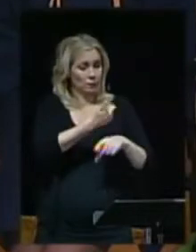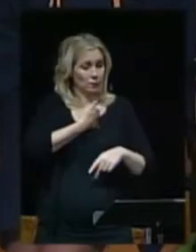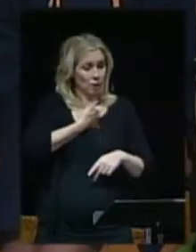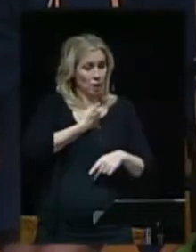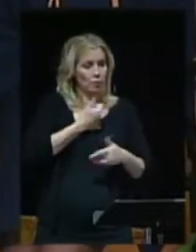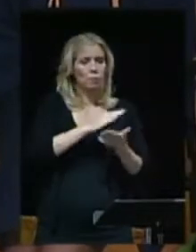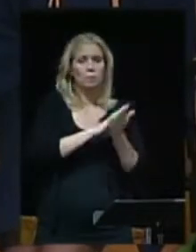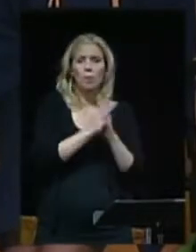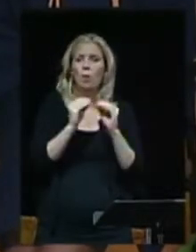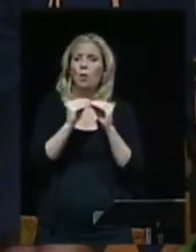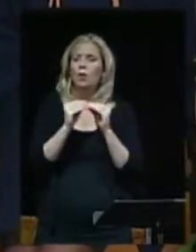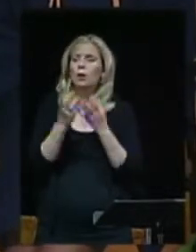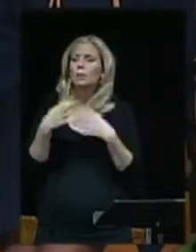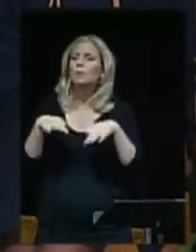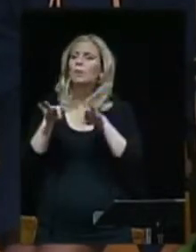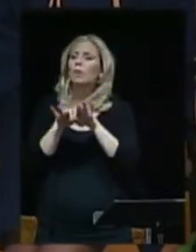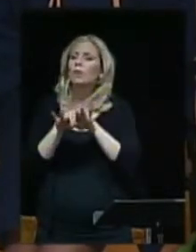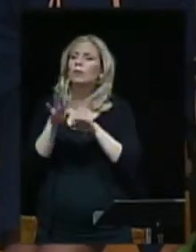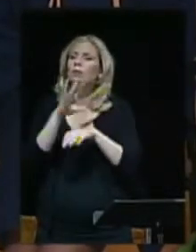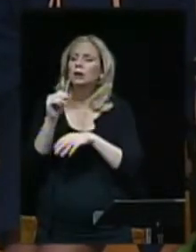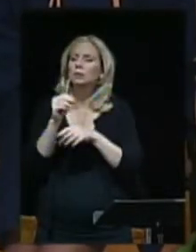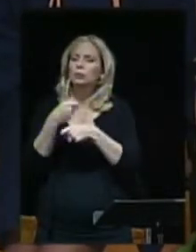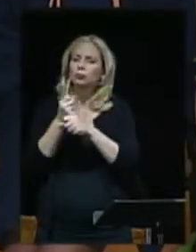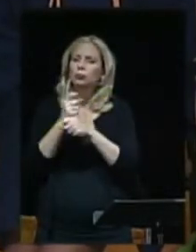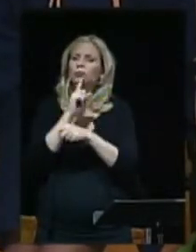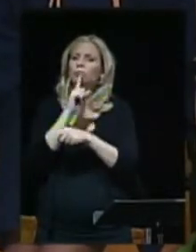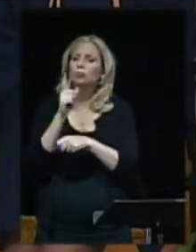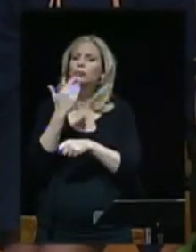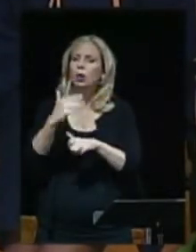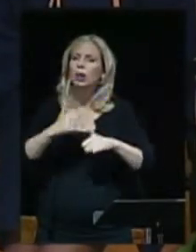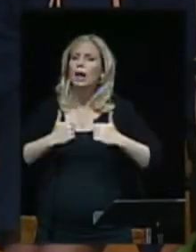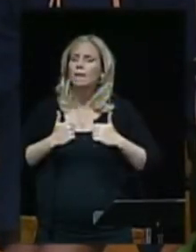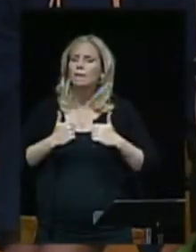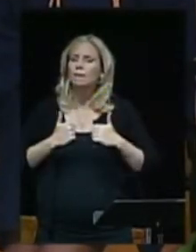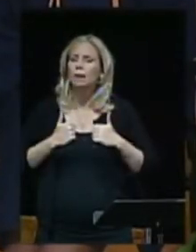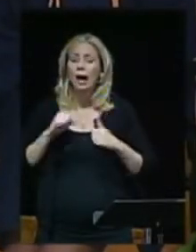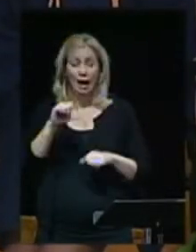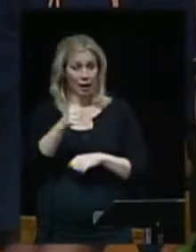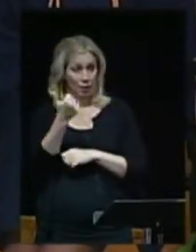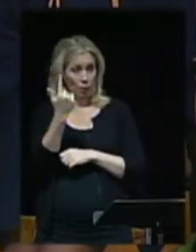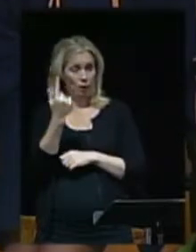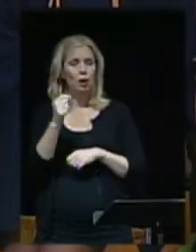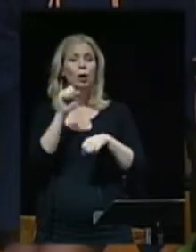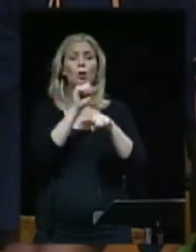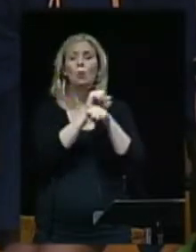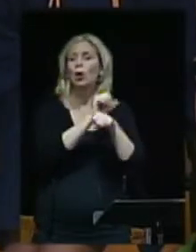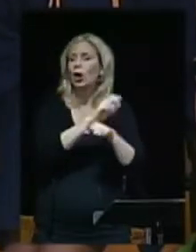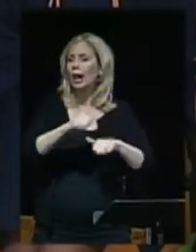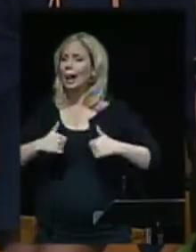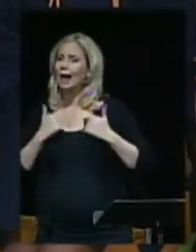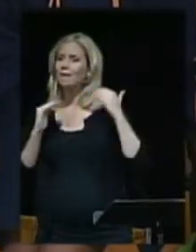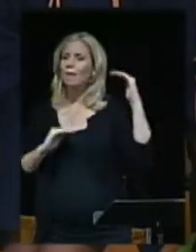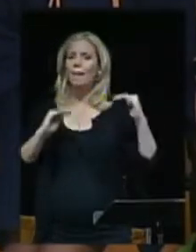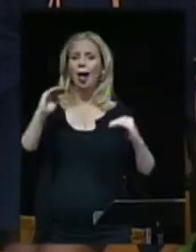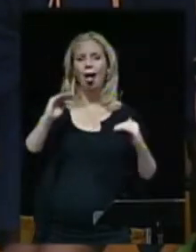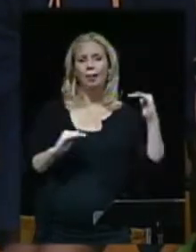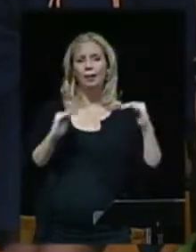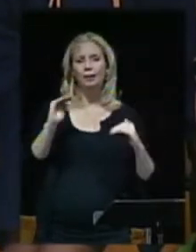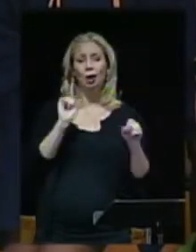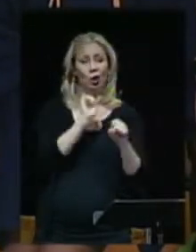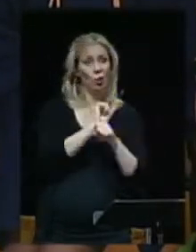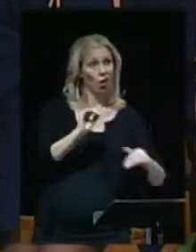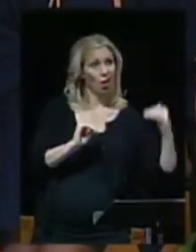more productive life. And finally, another big one, work and life balance. Ensure that your work does not become the